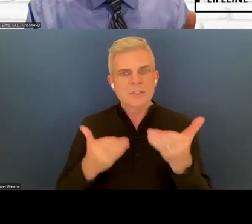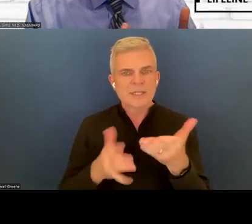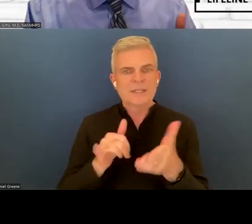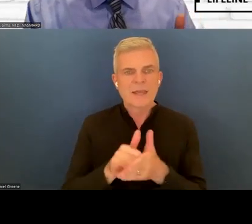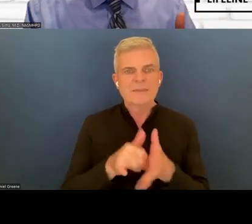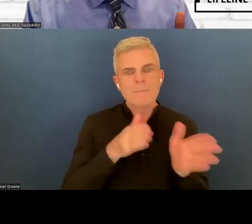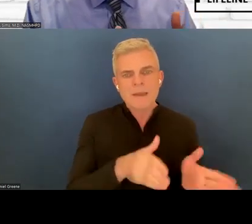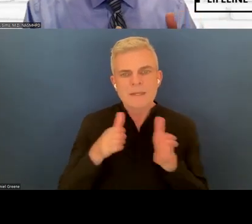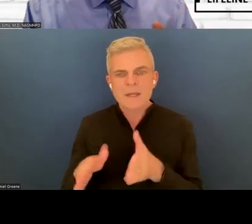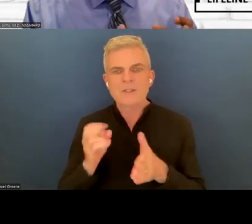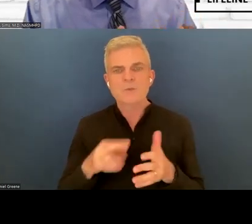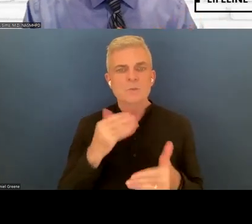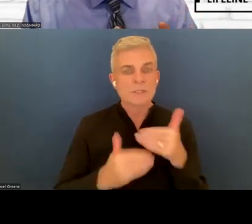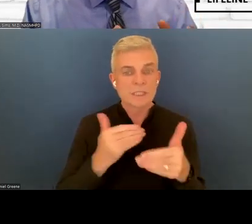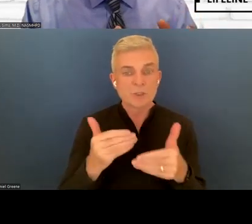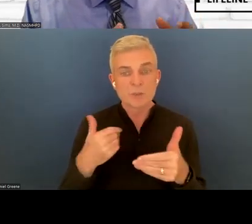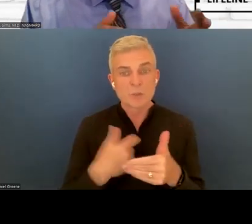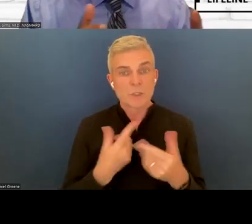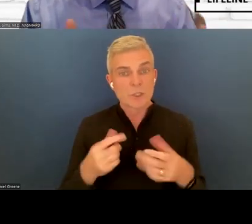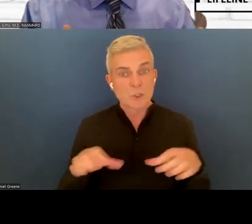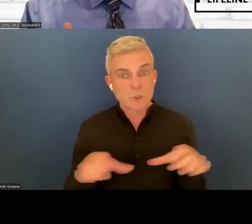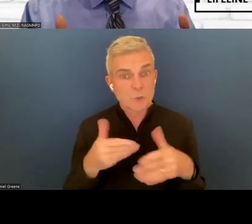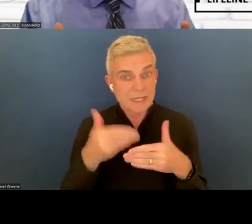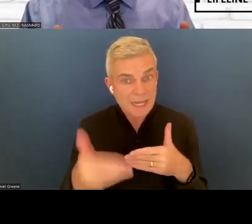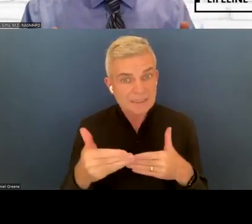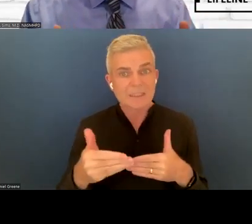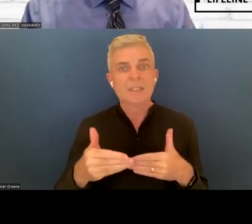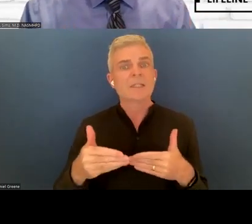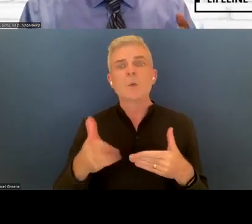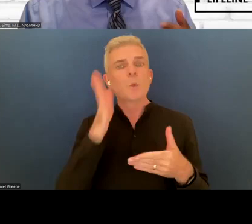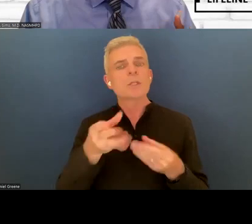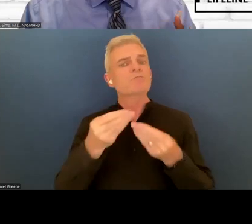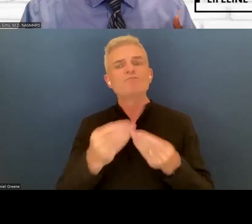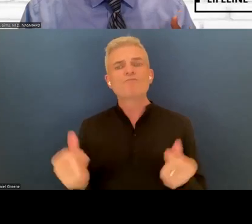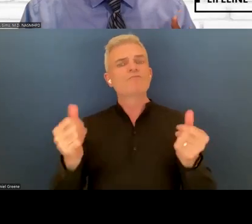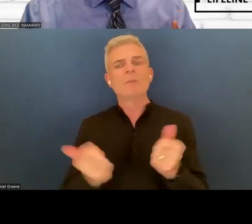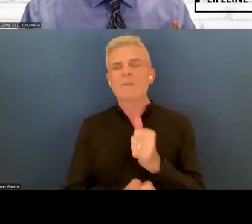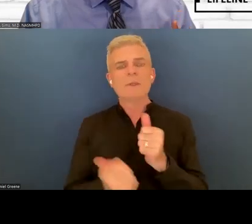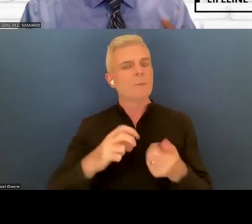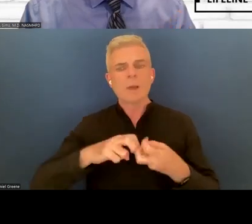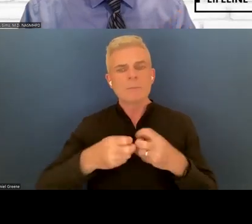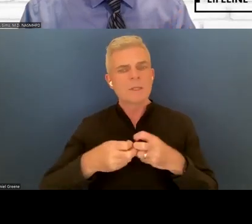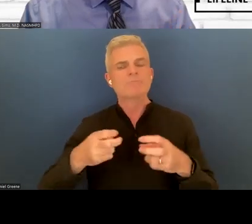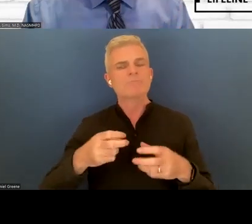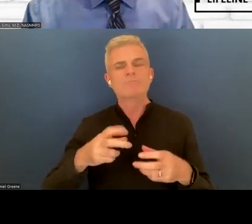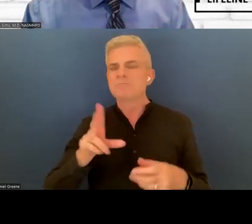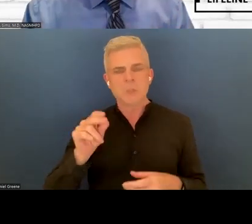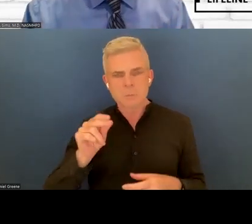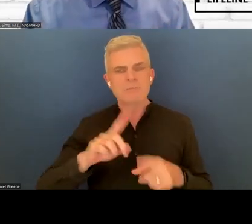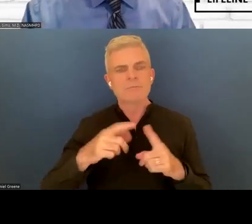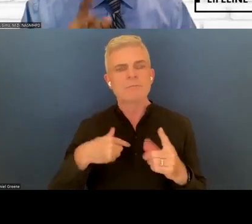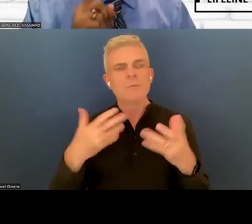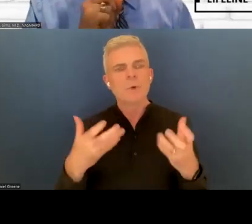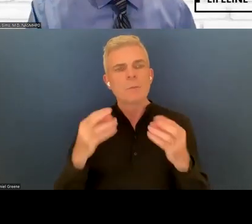that we go to next are an end-all, answer-all for everything. What I thought I would do is pull it more personal